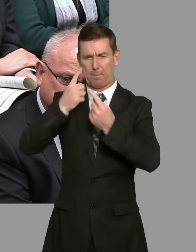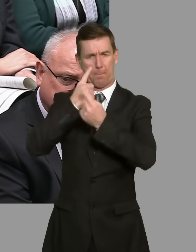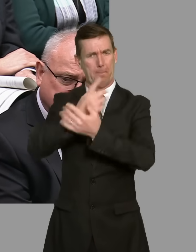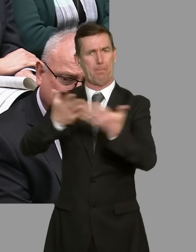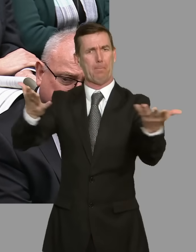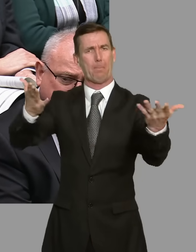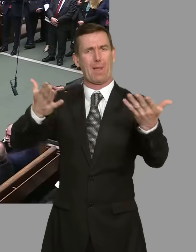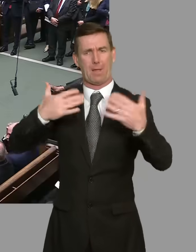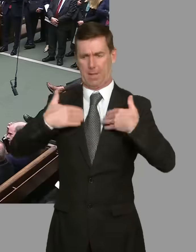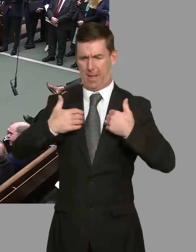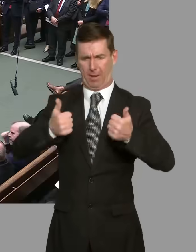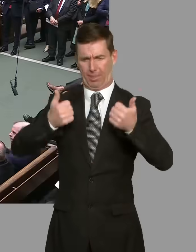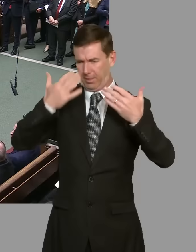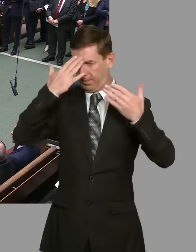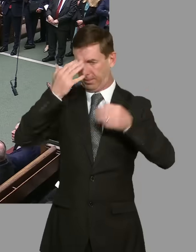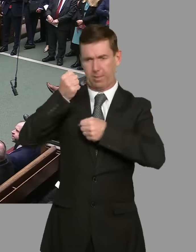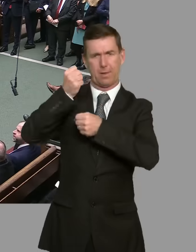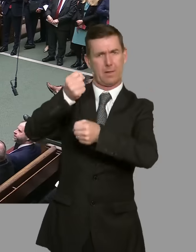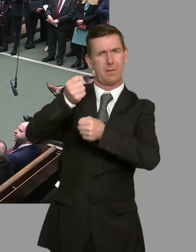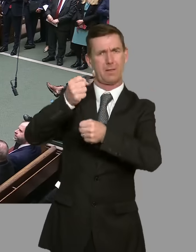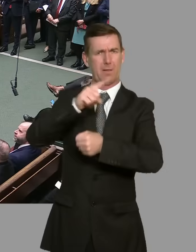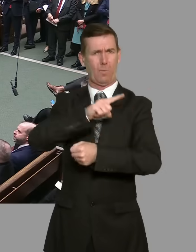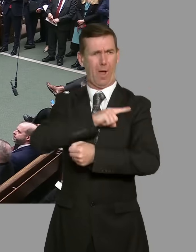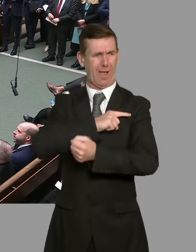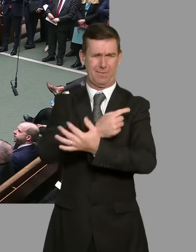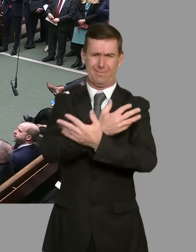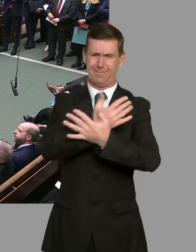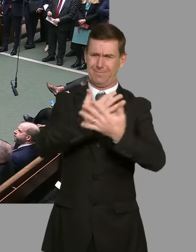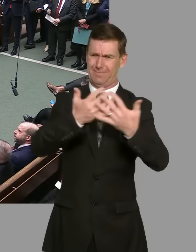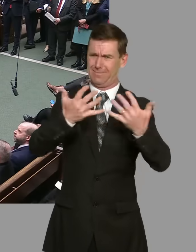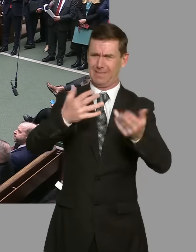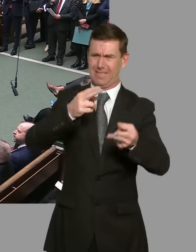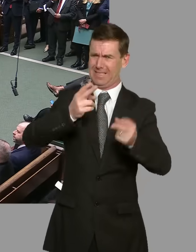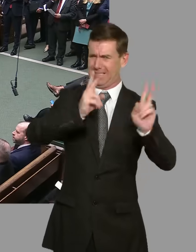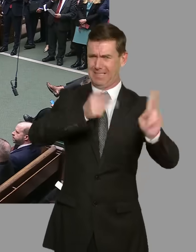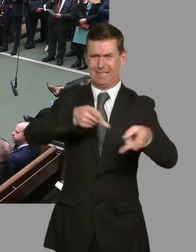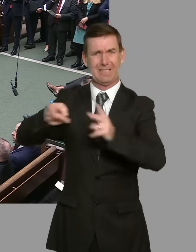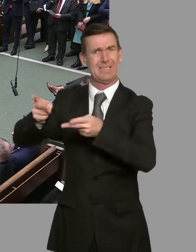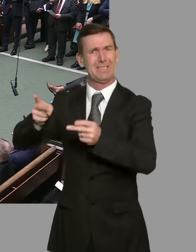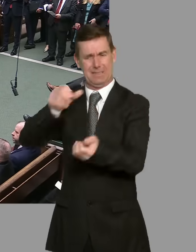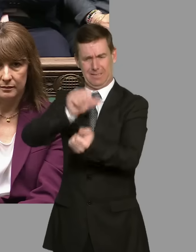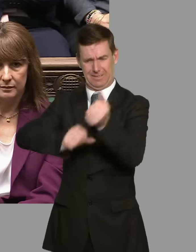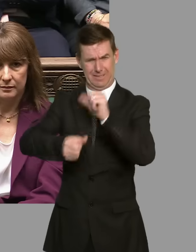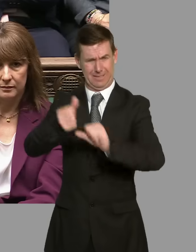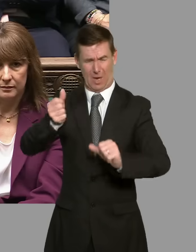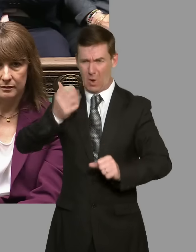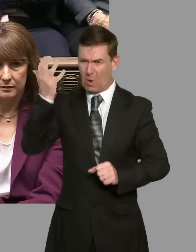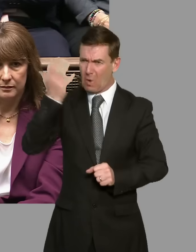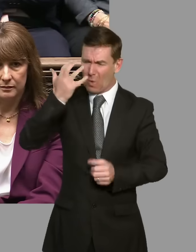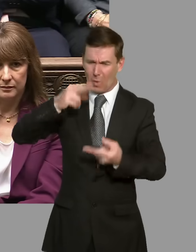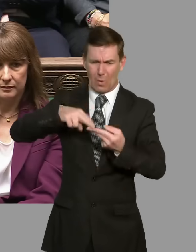suicide in this country? Can I thank her for raising this issue and assure her that we